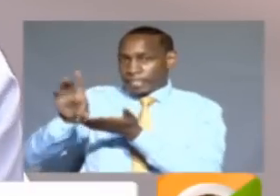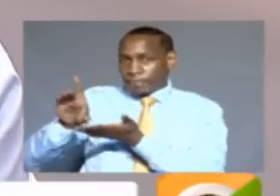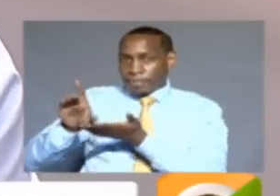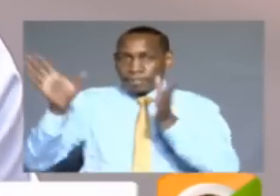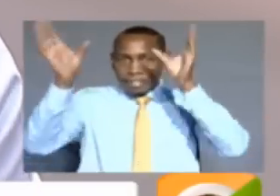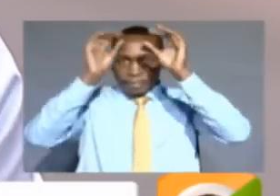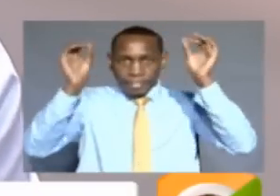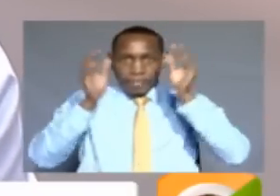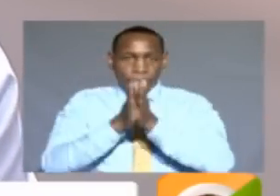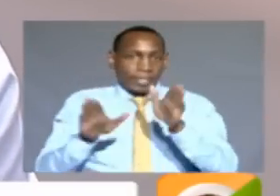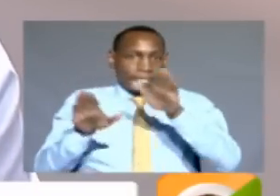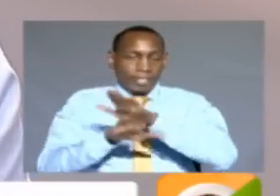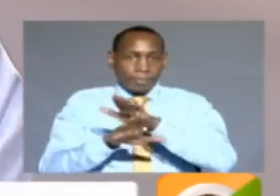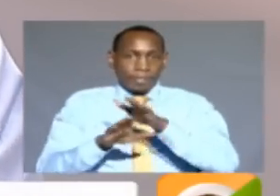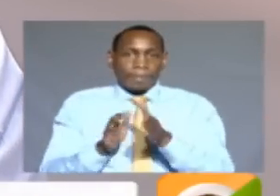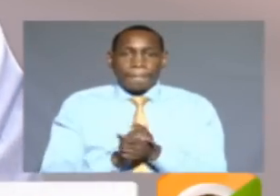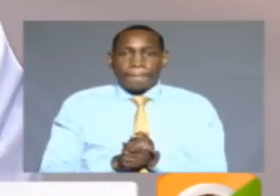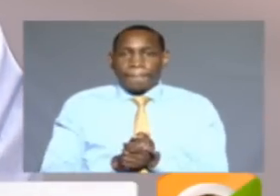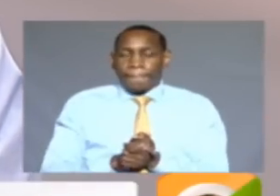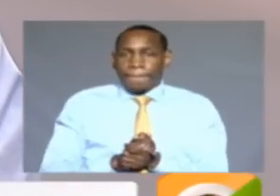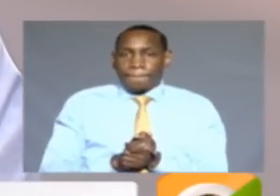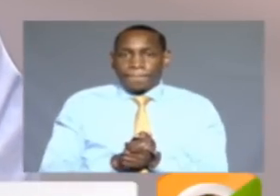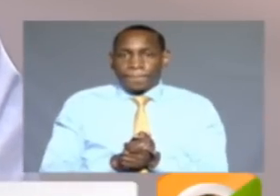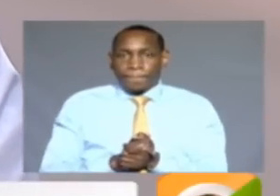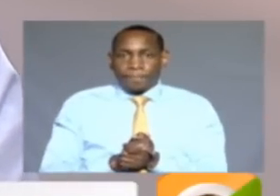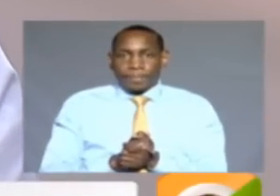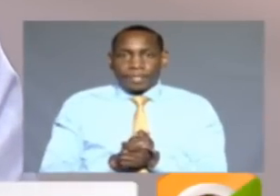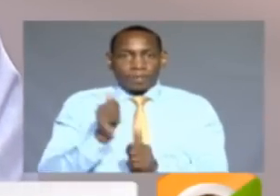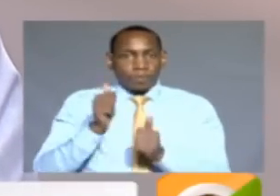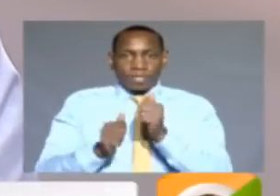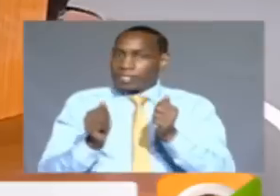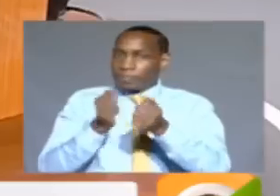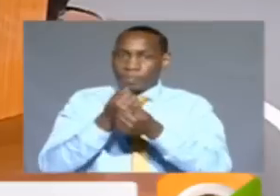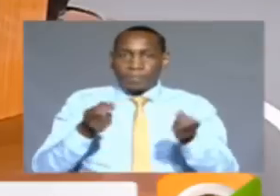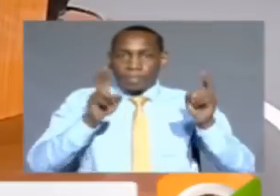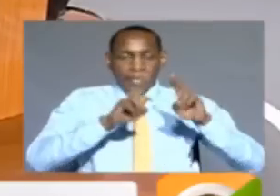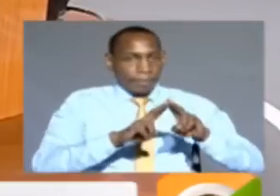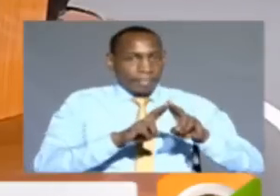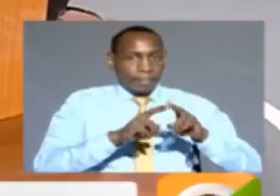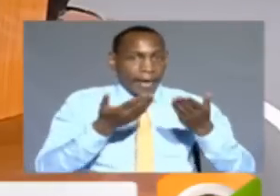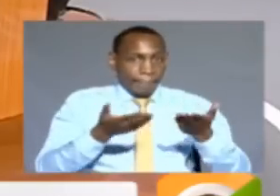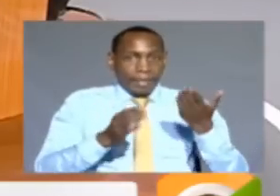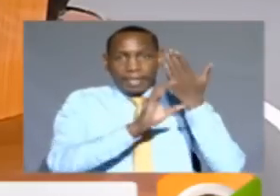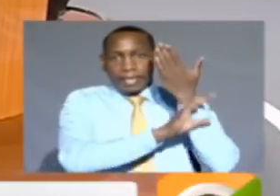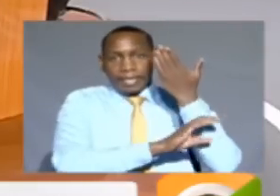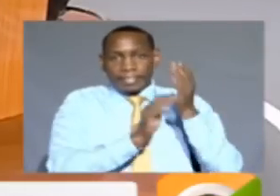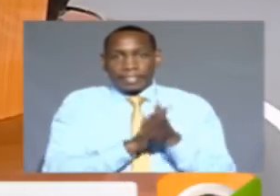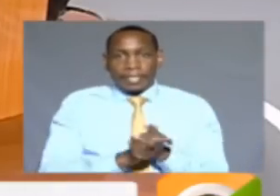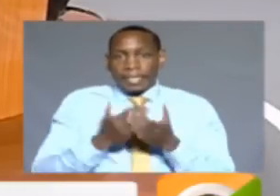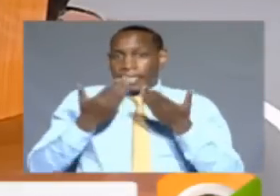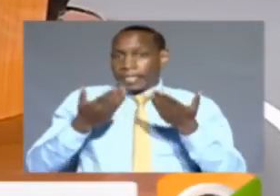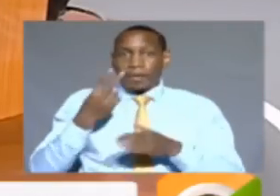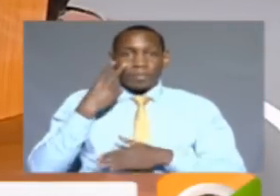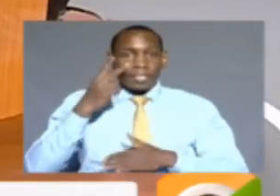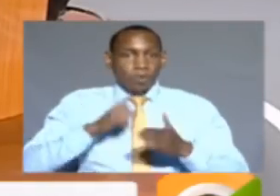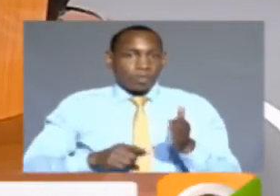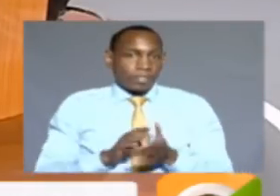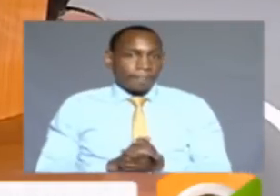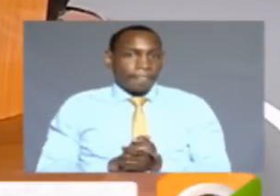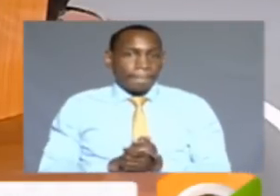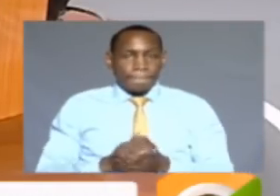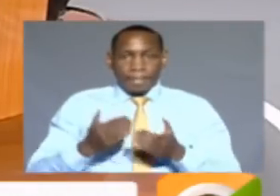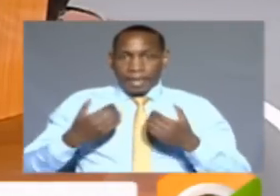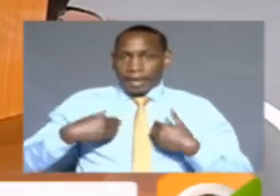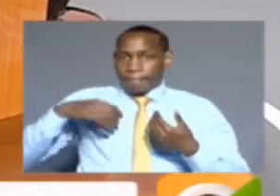a president and his deputy and that. Which but rarely how many happened. Times would that ever happen, mm-hmm. if ever, in this country? So you find that we have